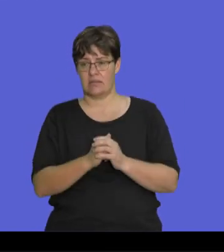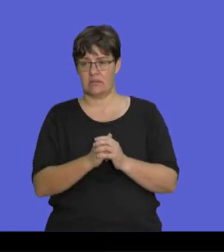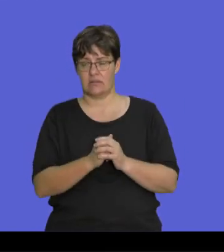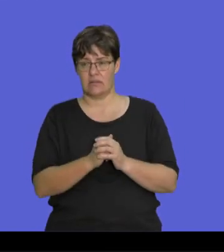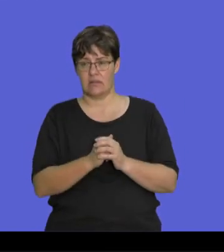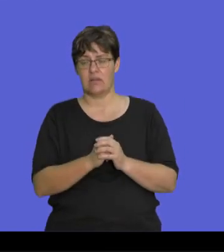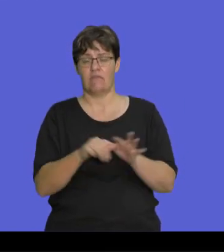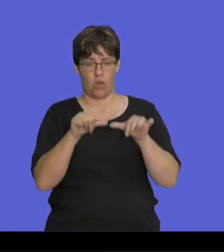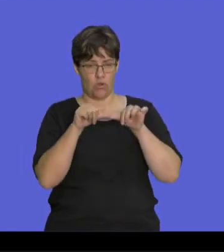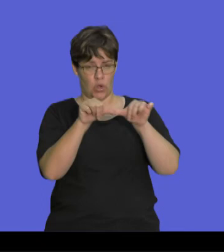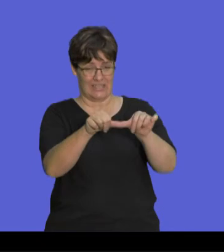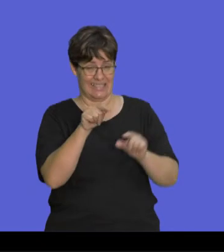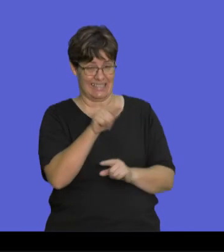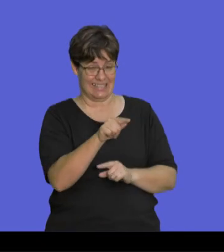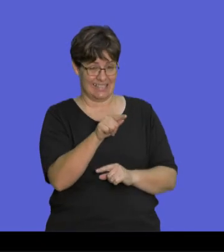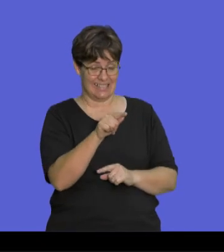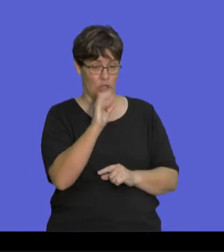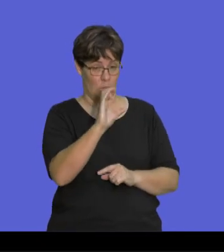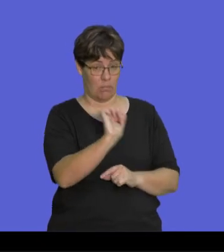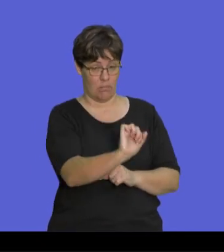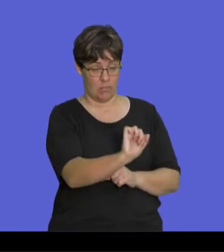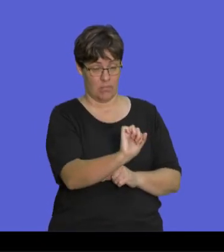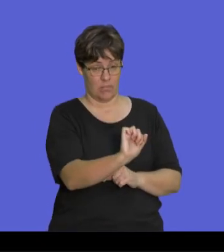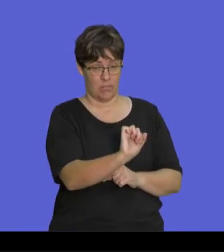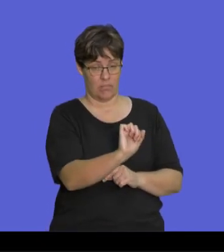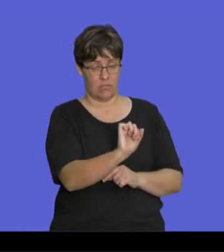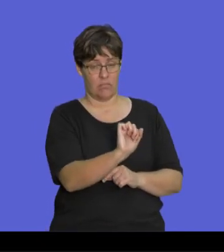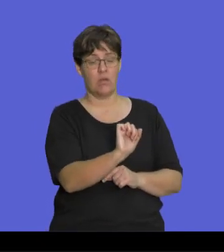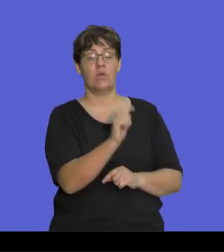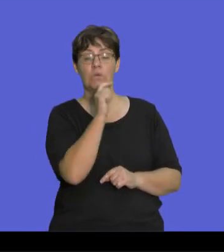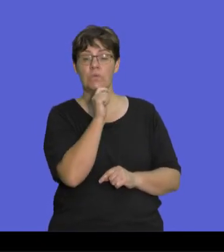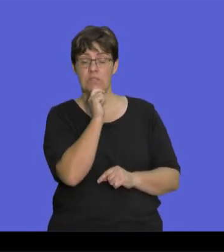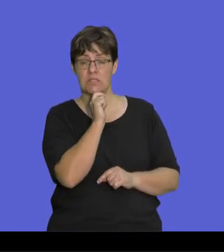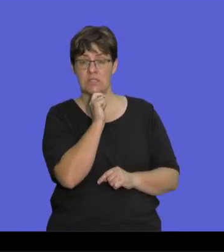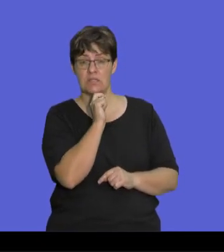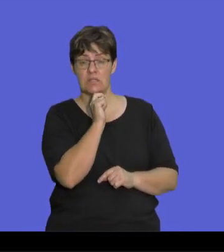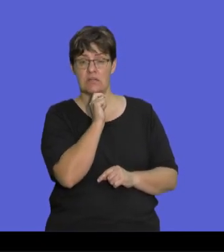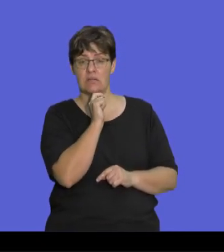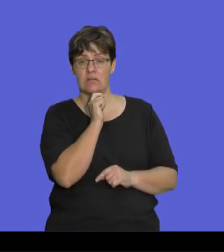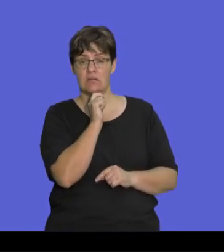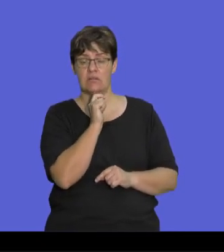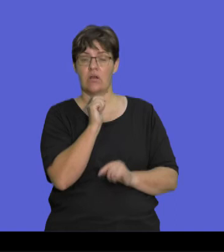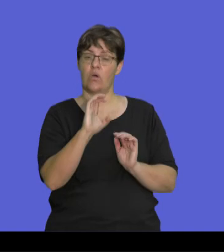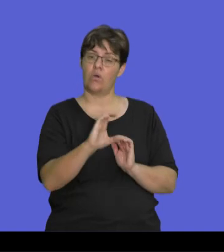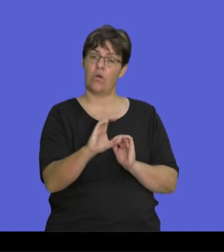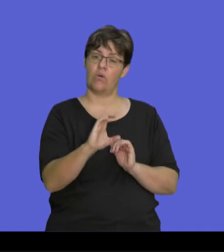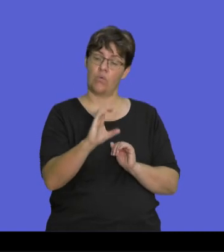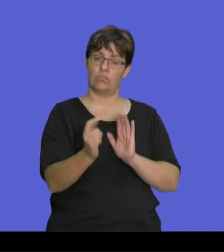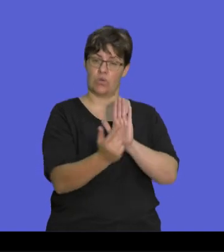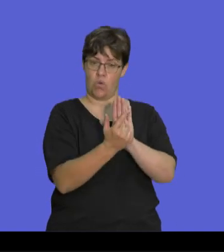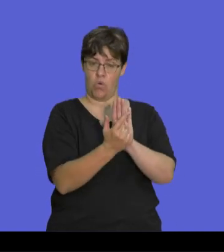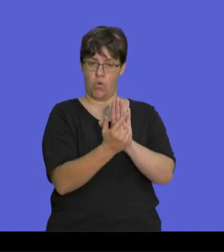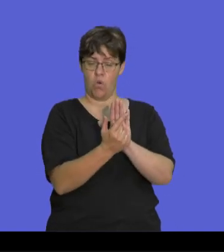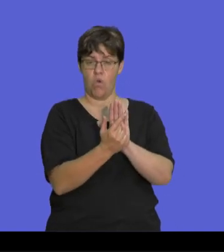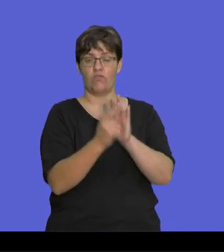of the Coulomb's constant, right? Remember this formula, we derived it using the law, Coulomb's law of